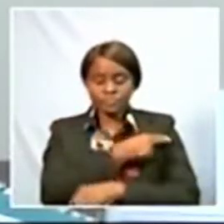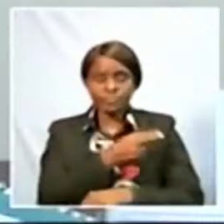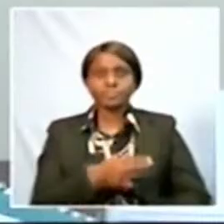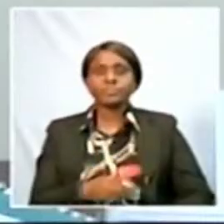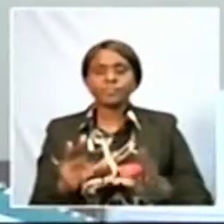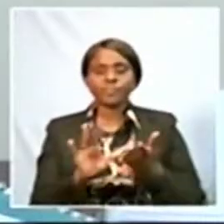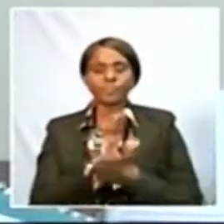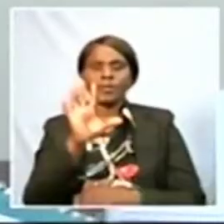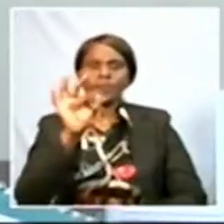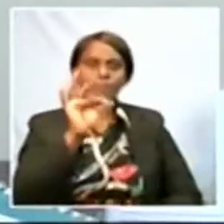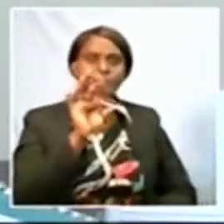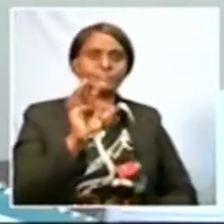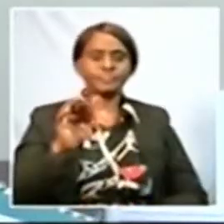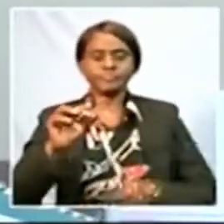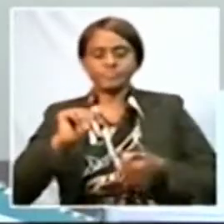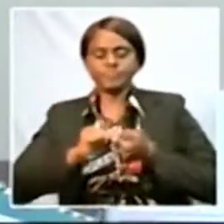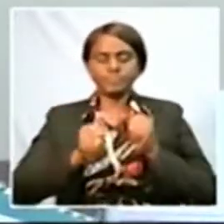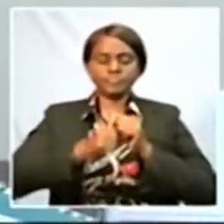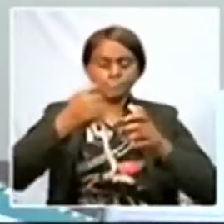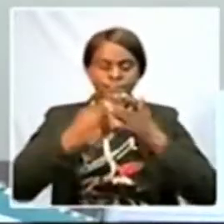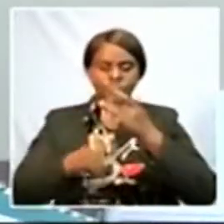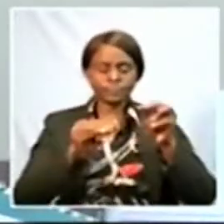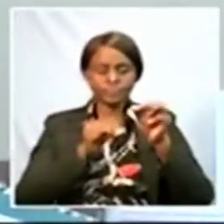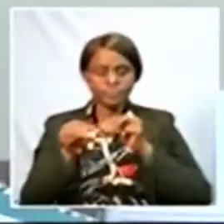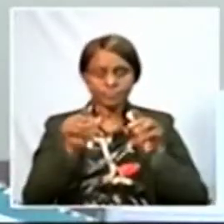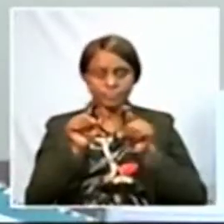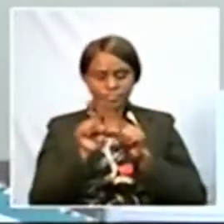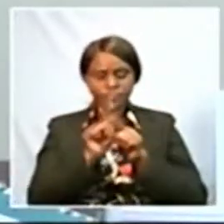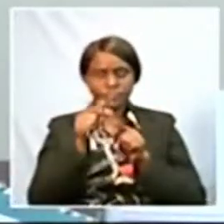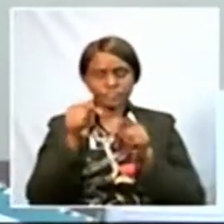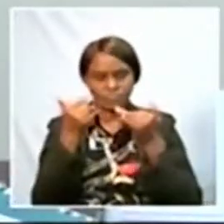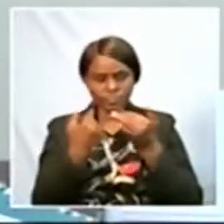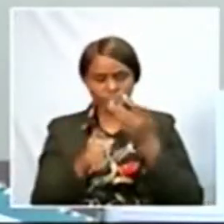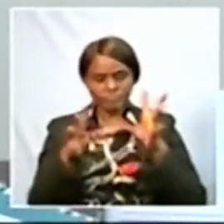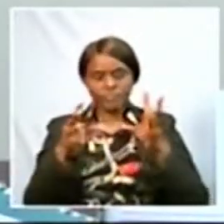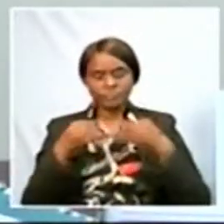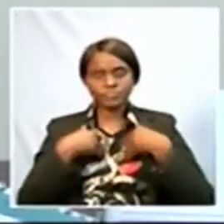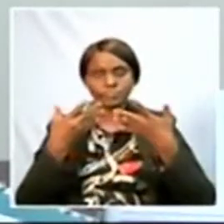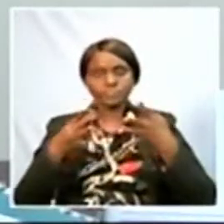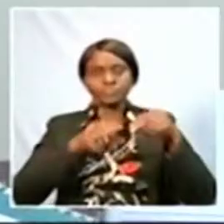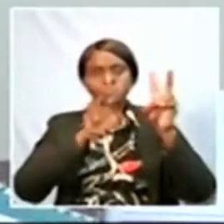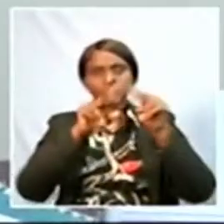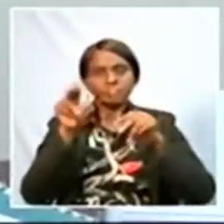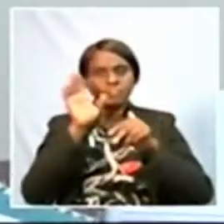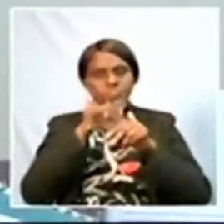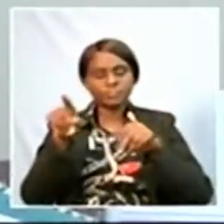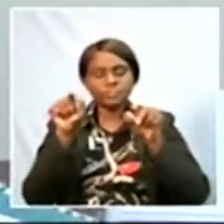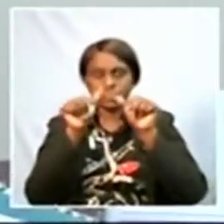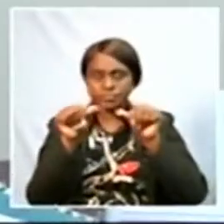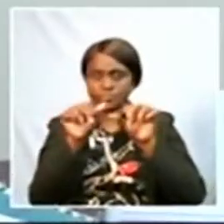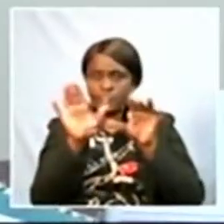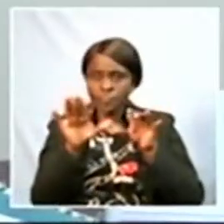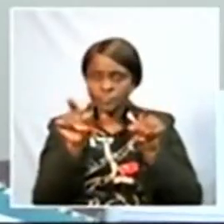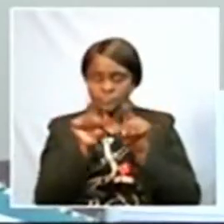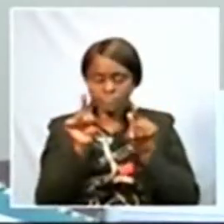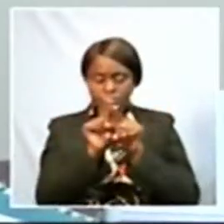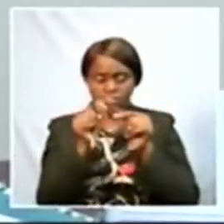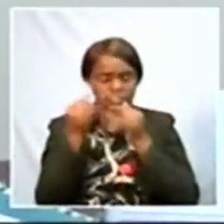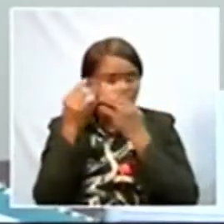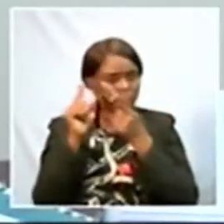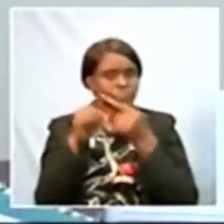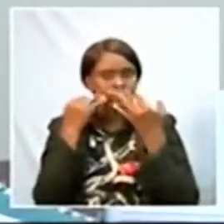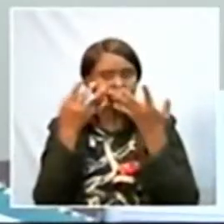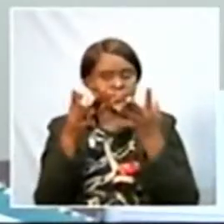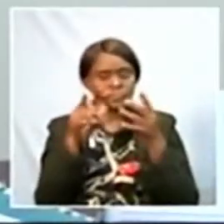Page 9, cause of query. Management would like to acknowledge the observation made by the auditors and wishes to state